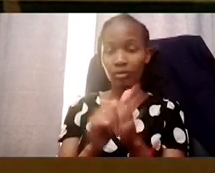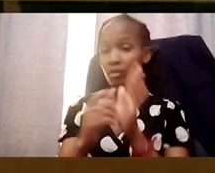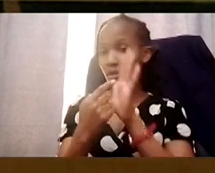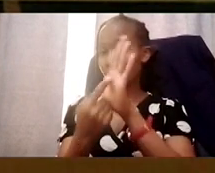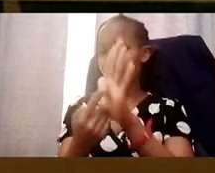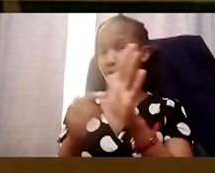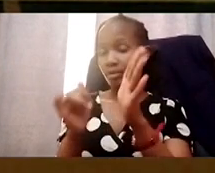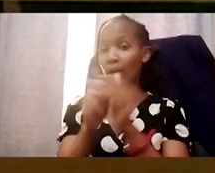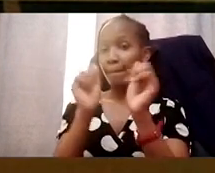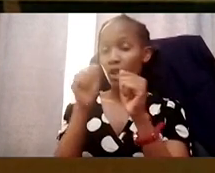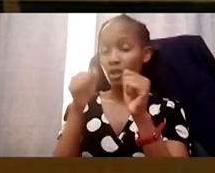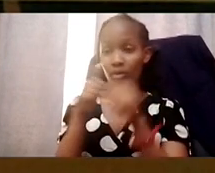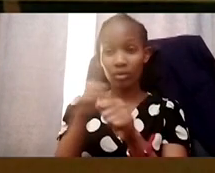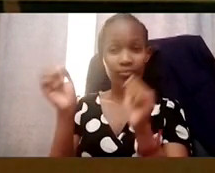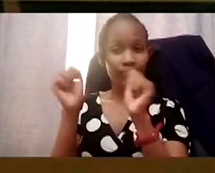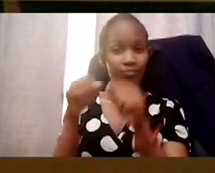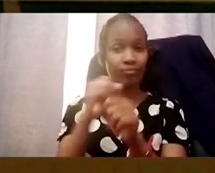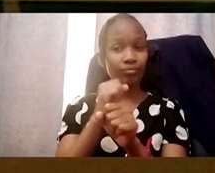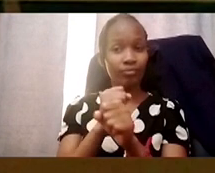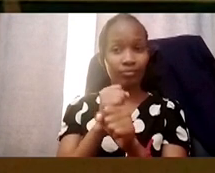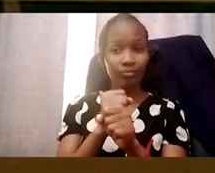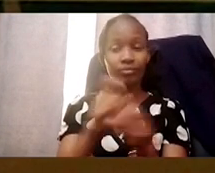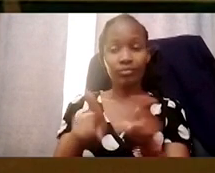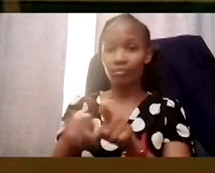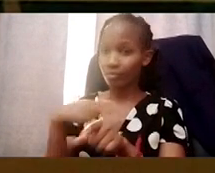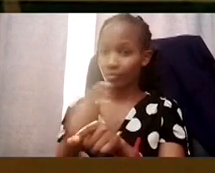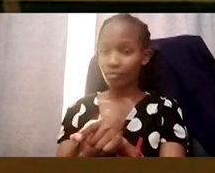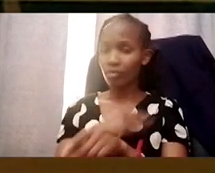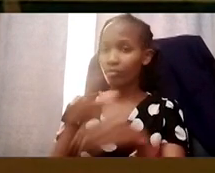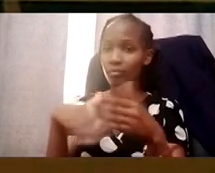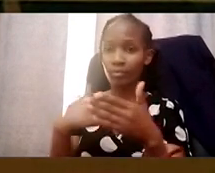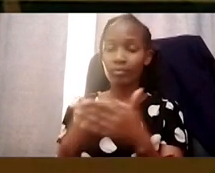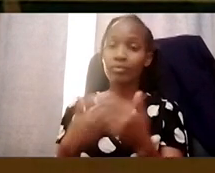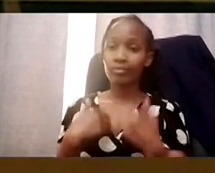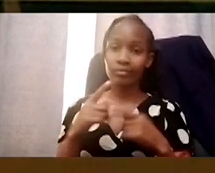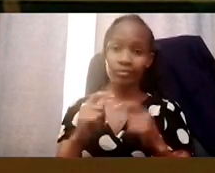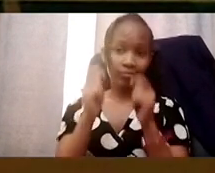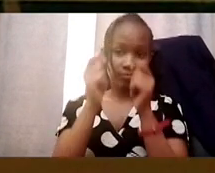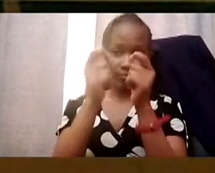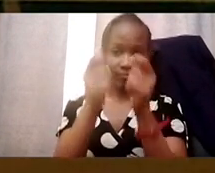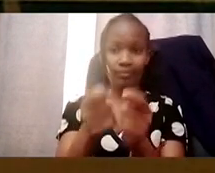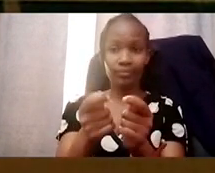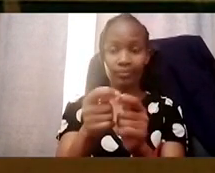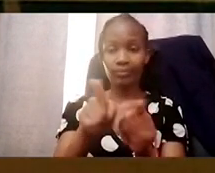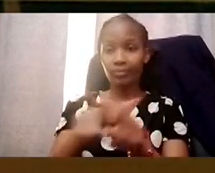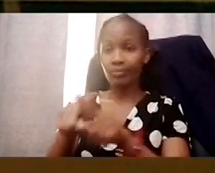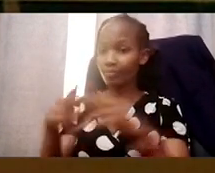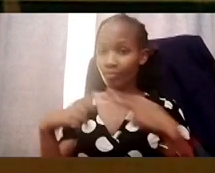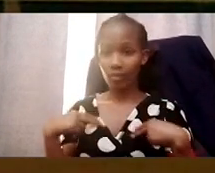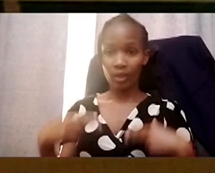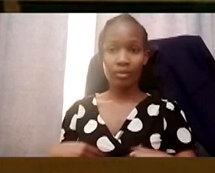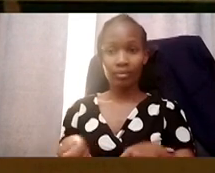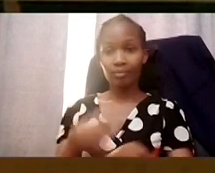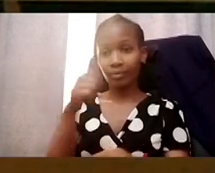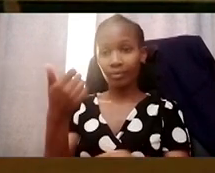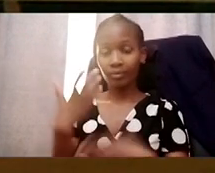do, we set to do. All the refugees have the talent and they're also human beings like others that they can